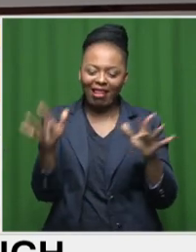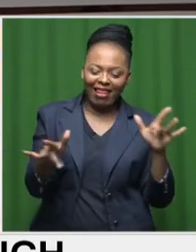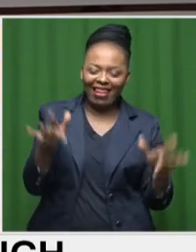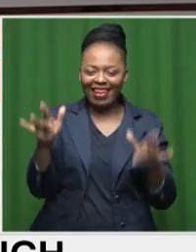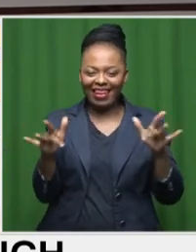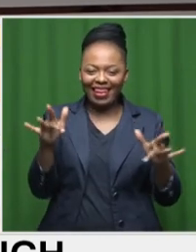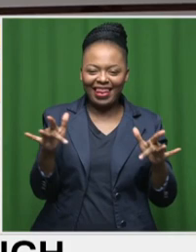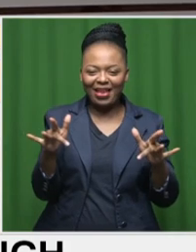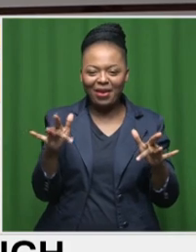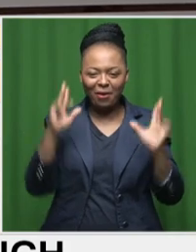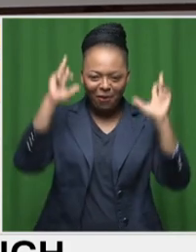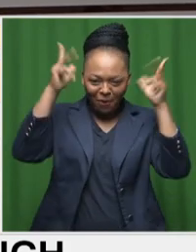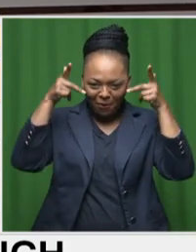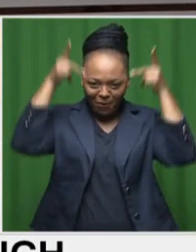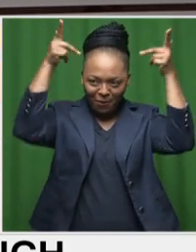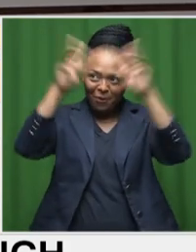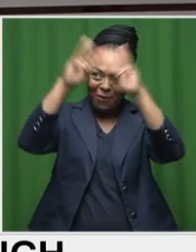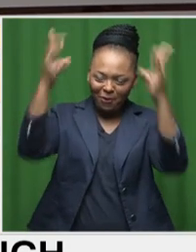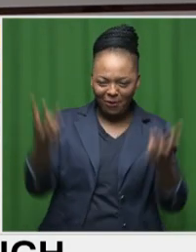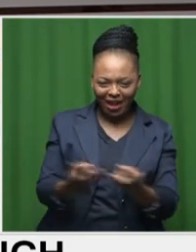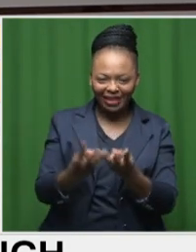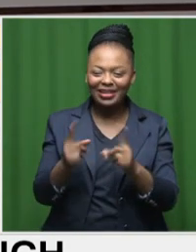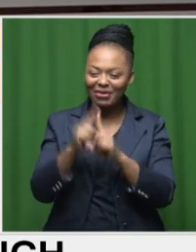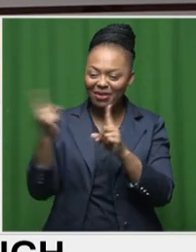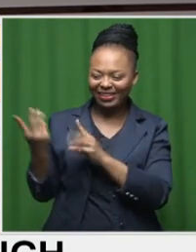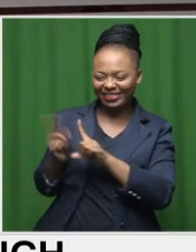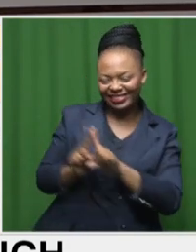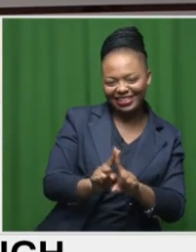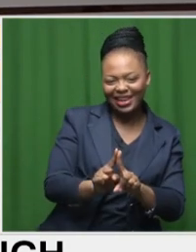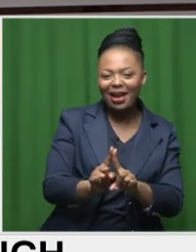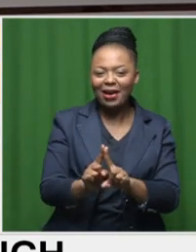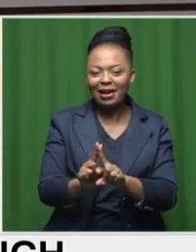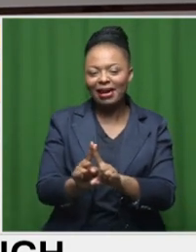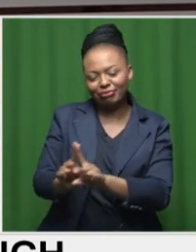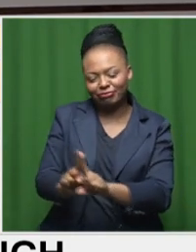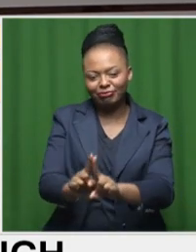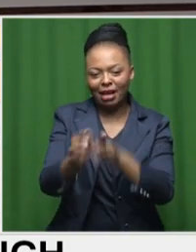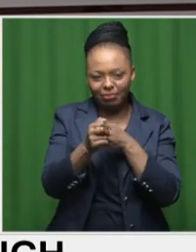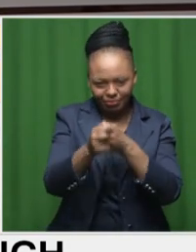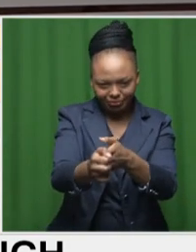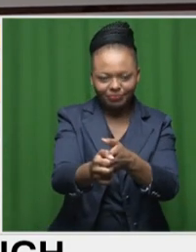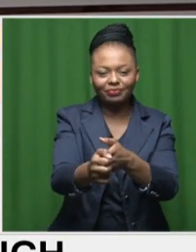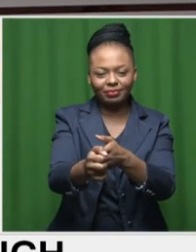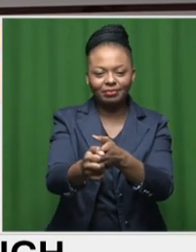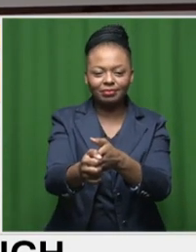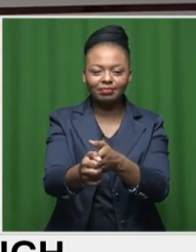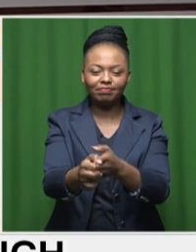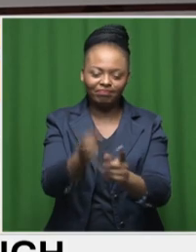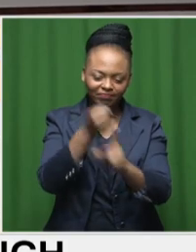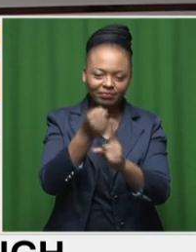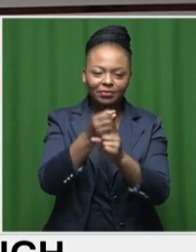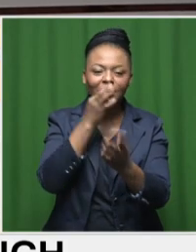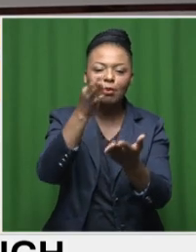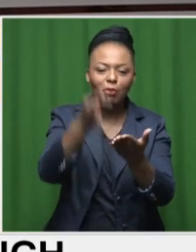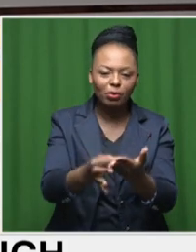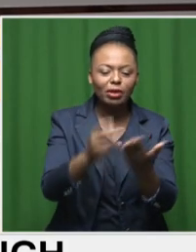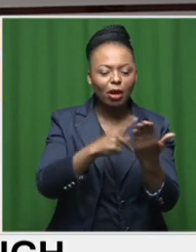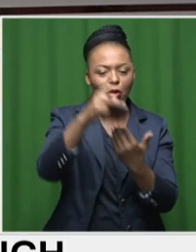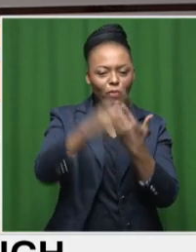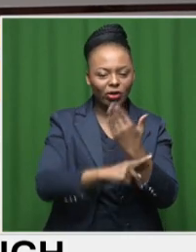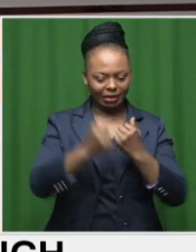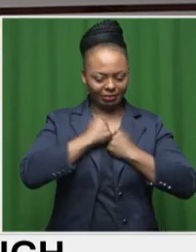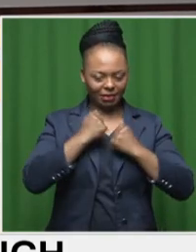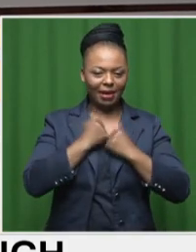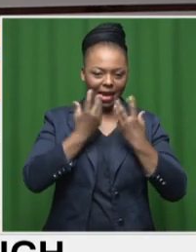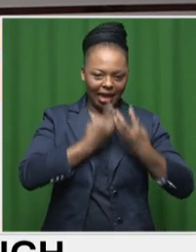sure Jem will take me on some journeys with her, and I will be able to continue the legacy of Beauty with a Purpose. I have some projects in my mind I